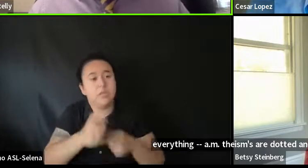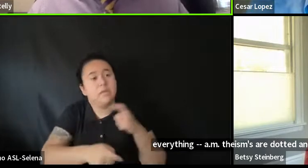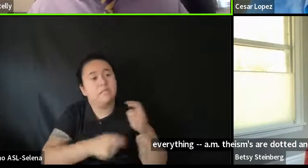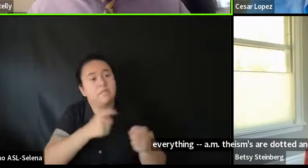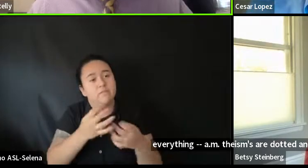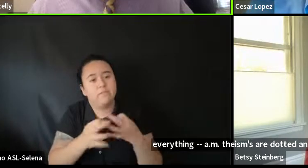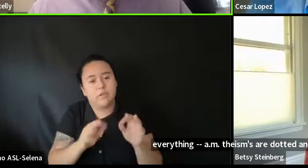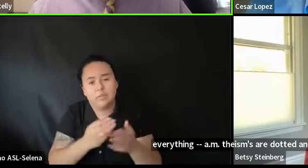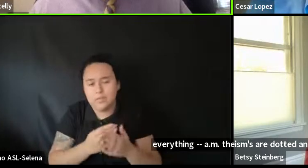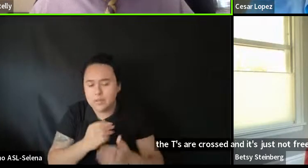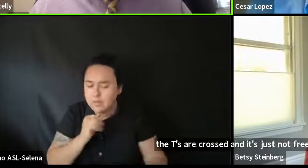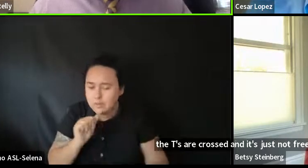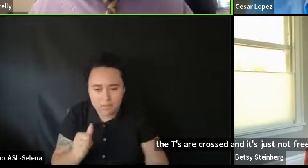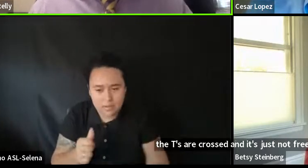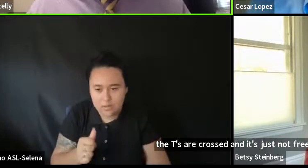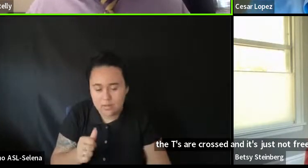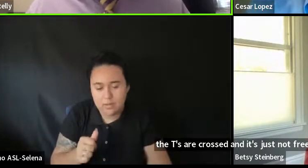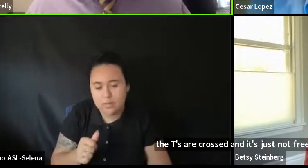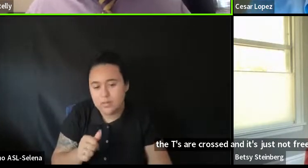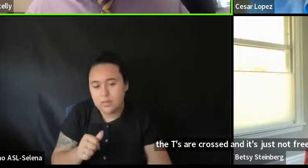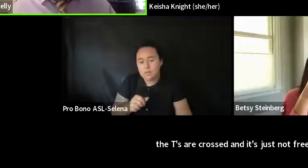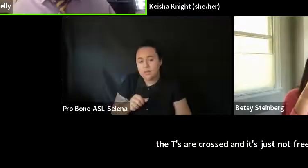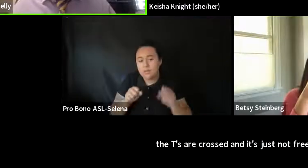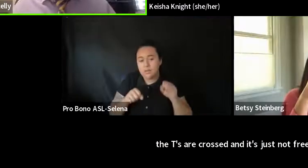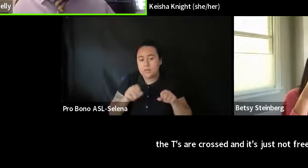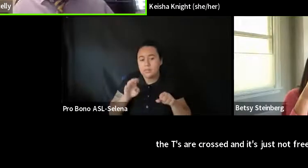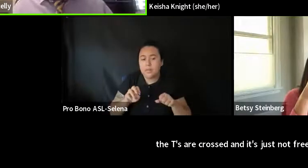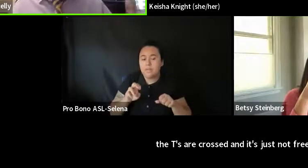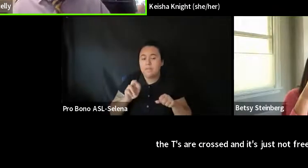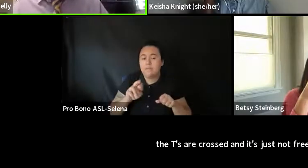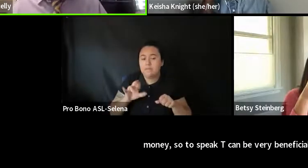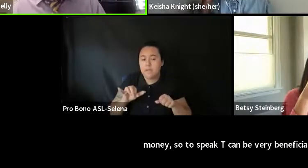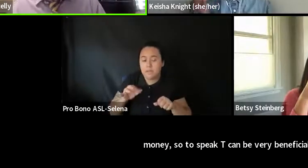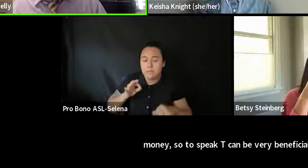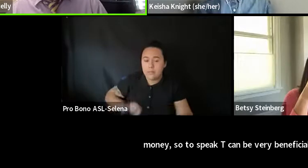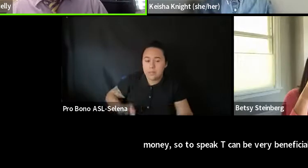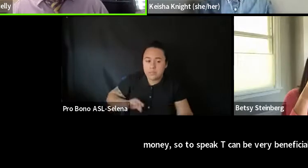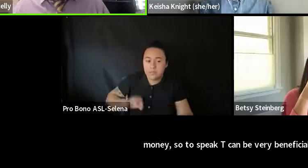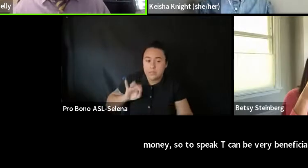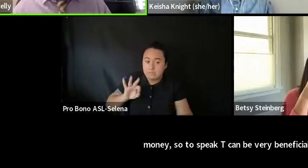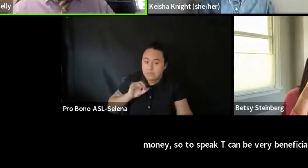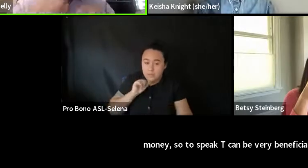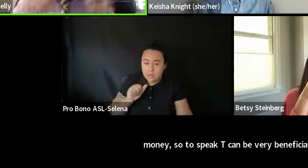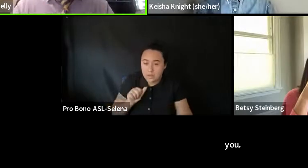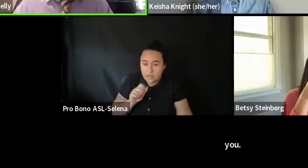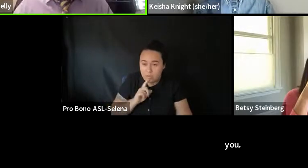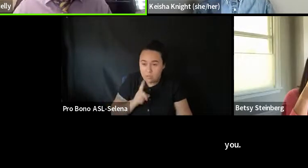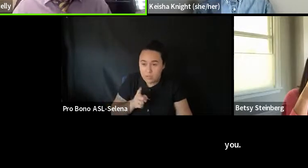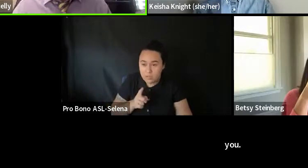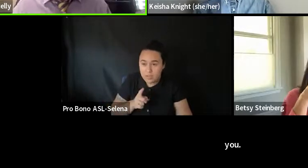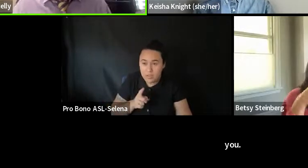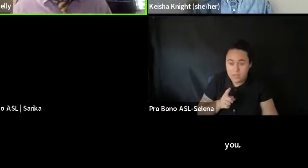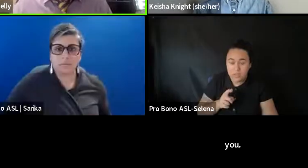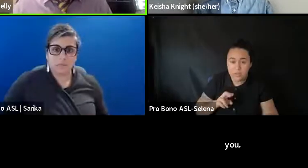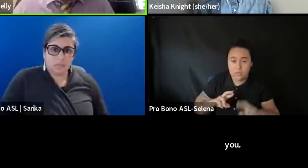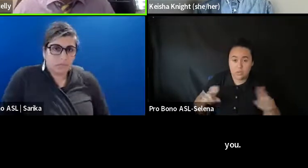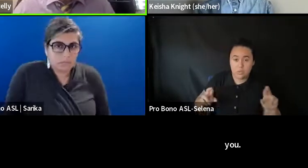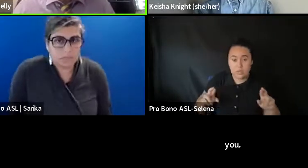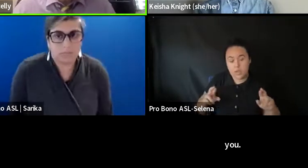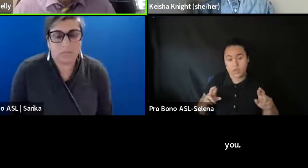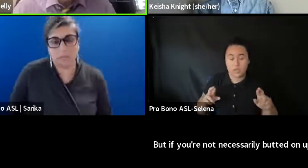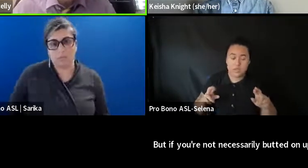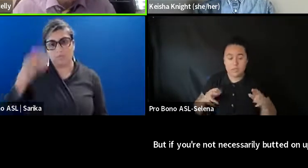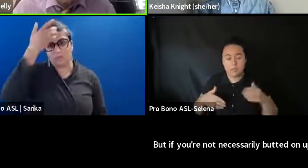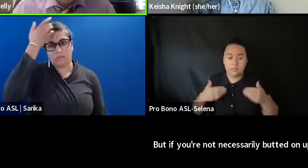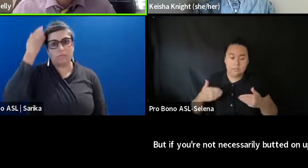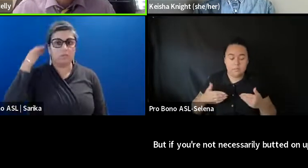so to speak. It can be, be very beneficial to you, but if you're not necessarily buttoned up for Louisiana, then